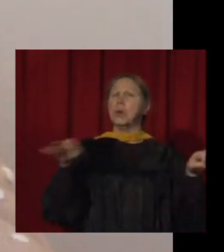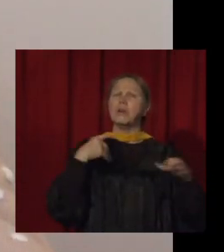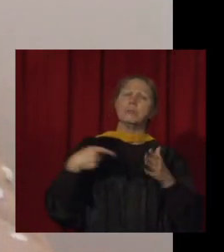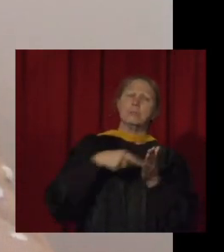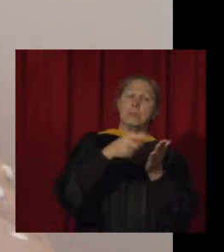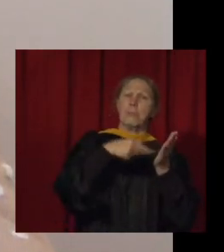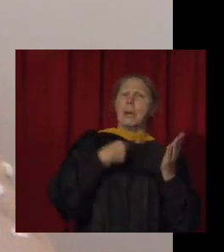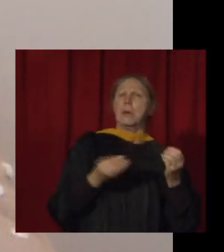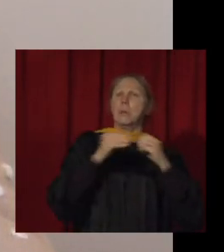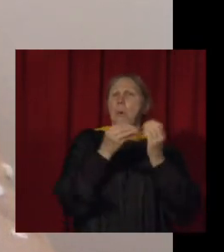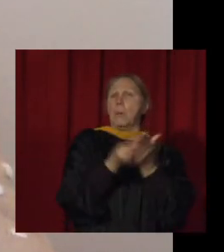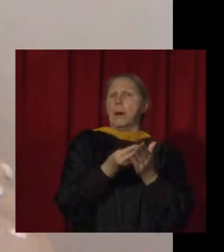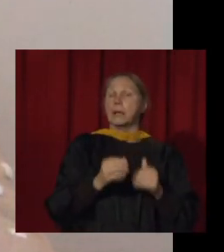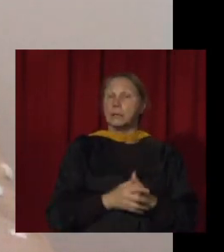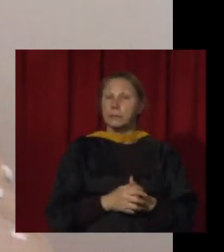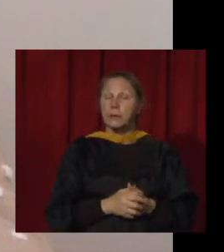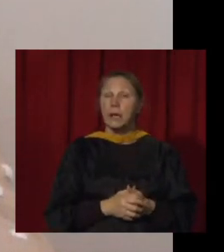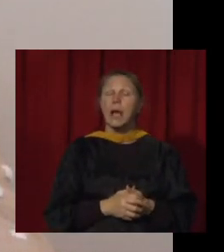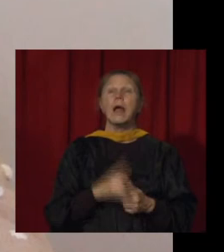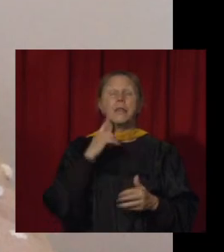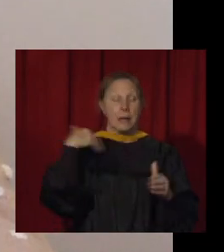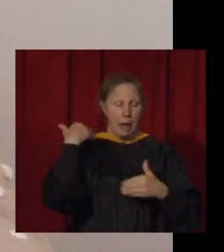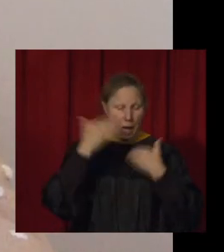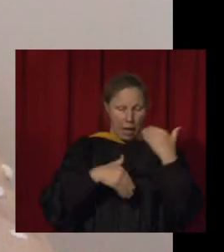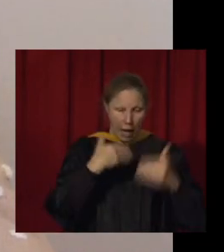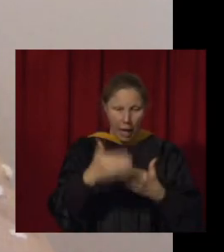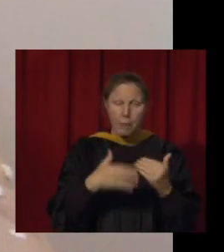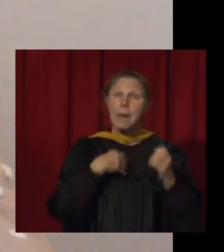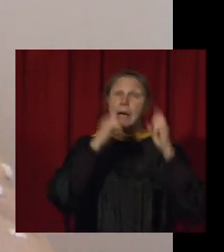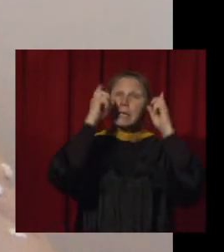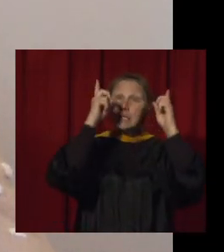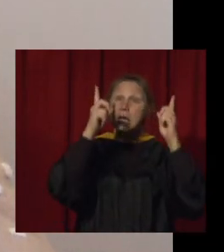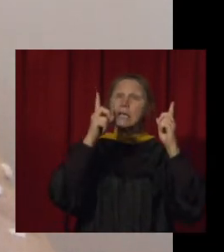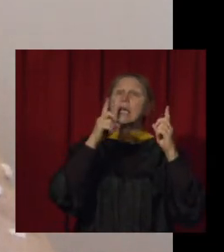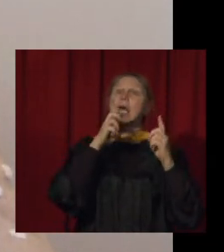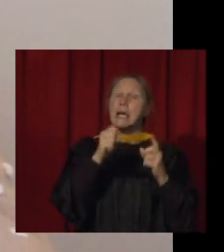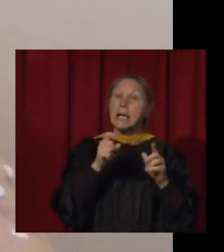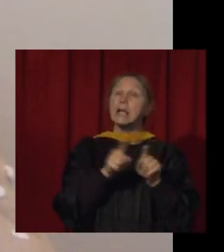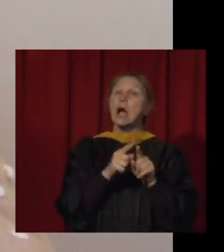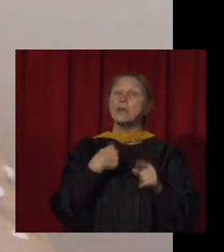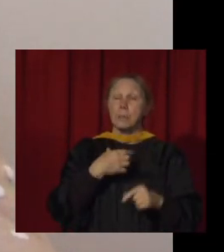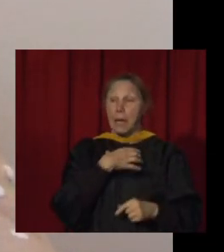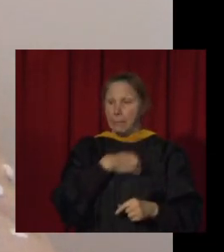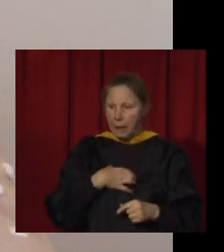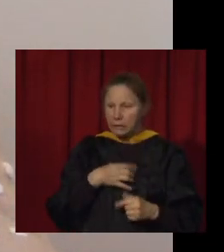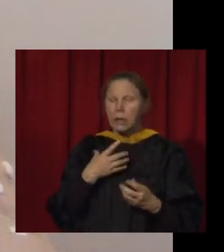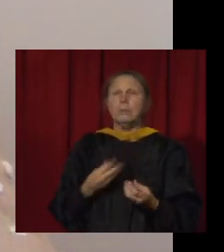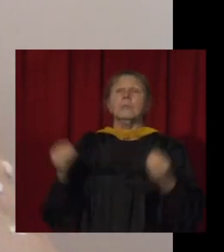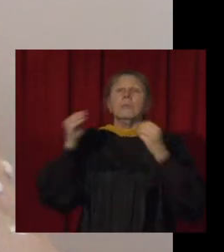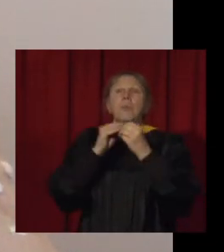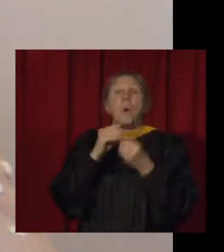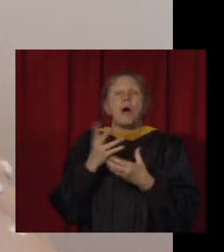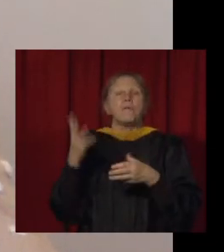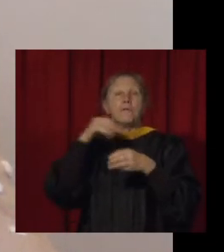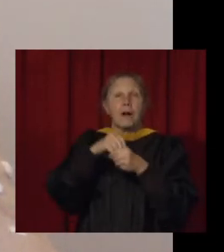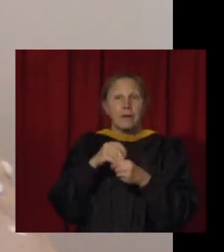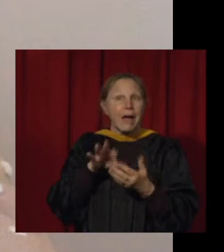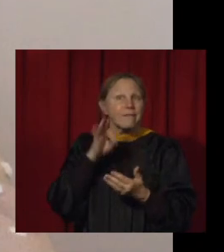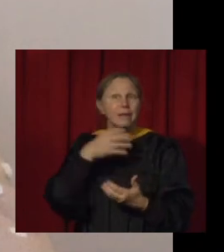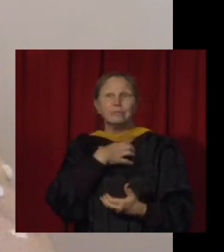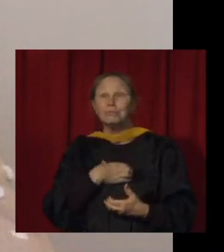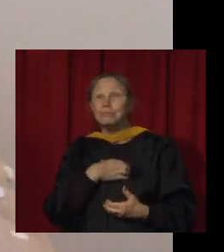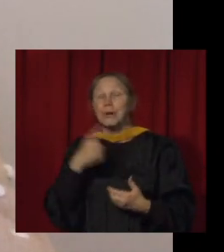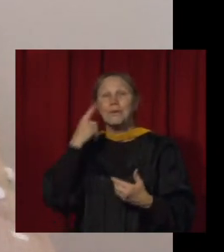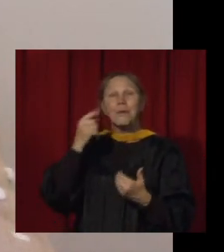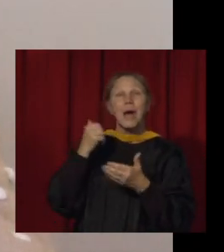job. It took me a while to realize that my education could bring forth passions I never knew about. I soon discovered my passion